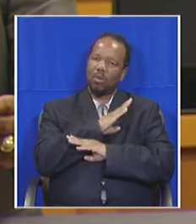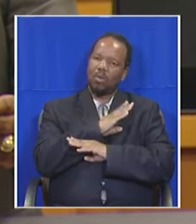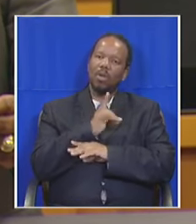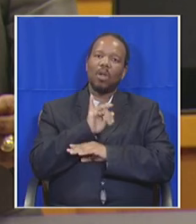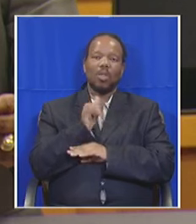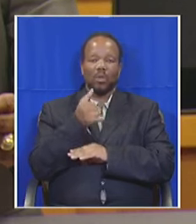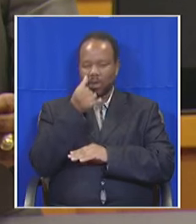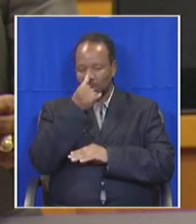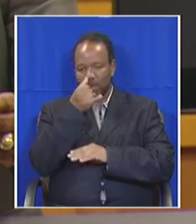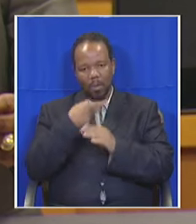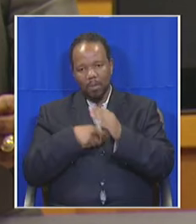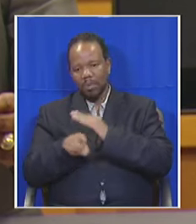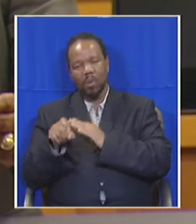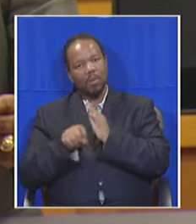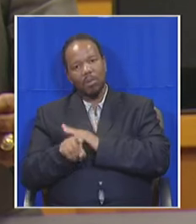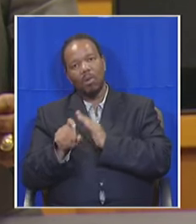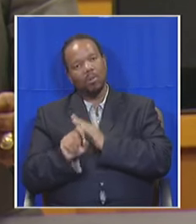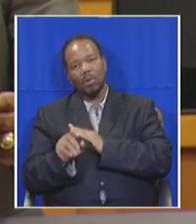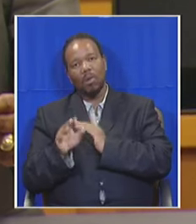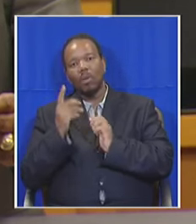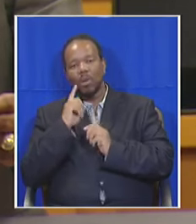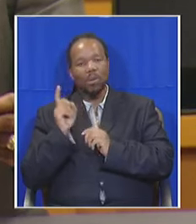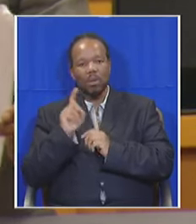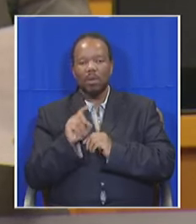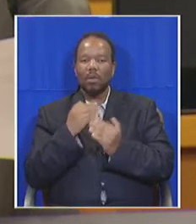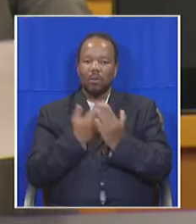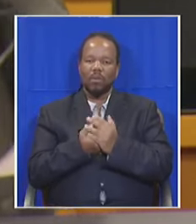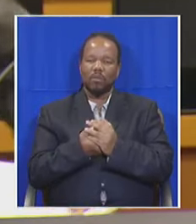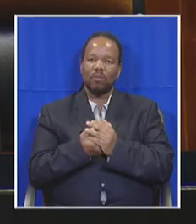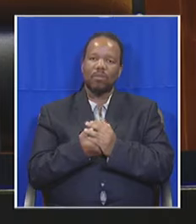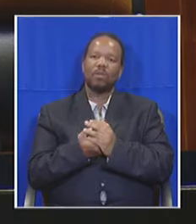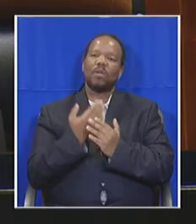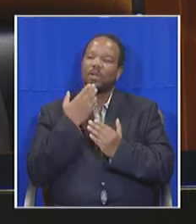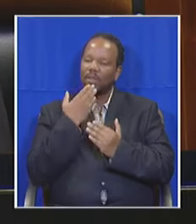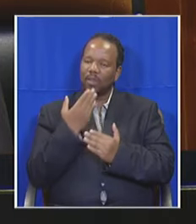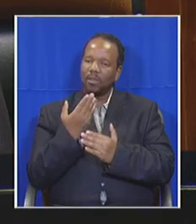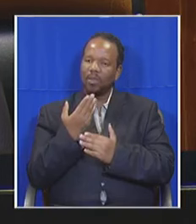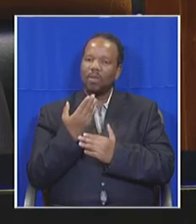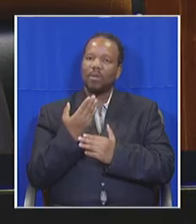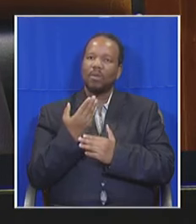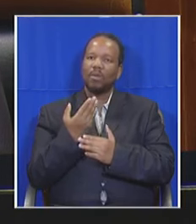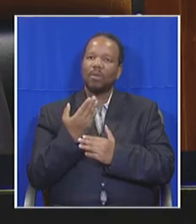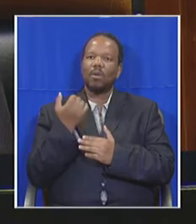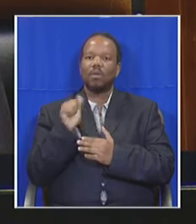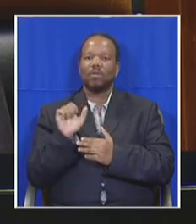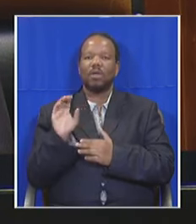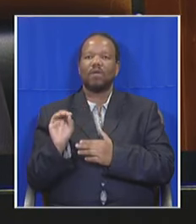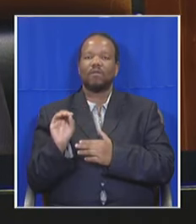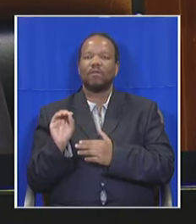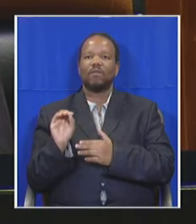criminals escaping when attending court hearings. I so move. Thank you. Are there any objections to the